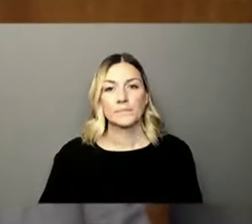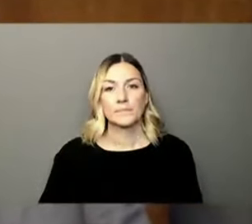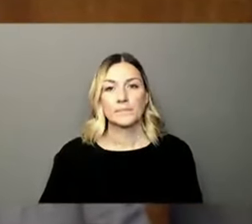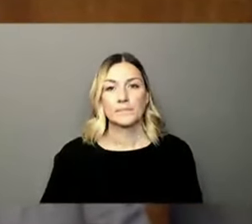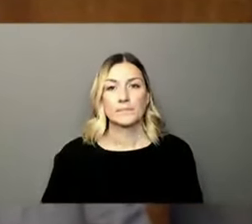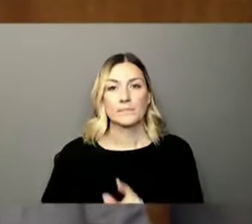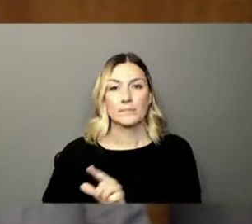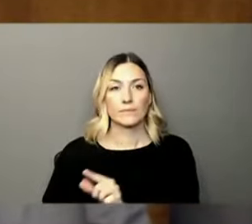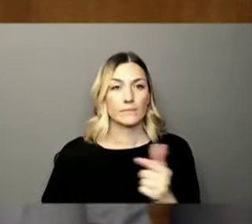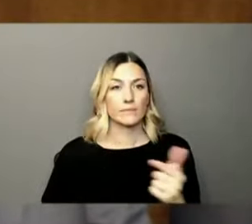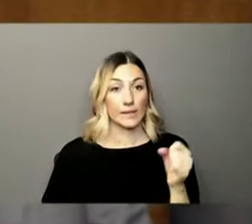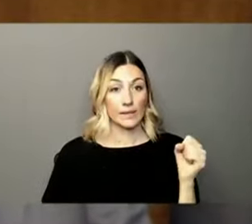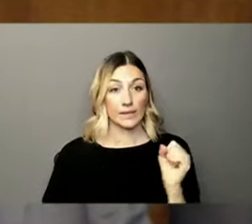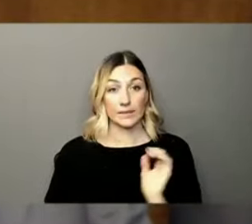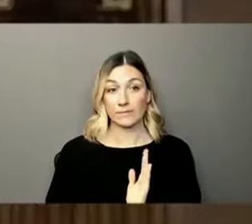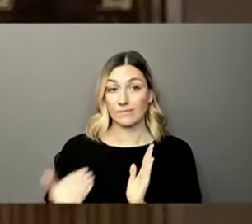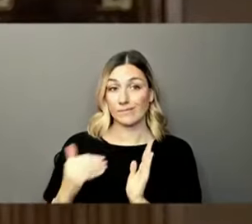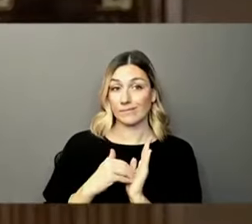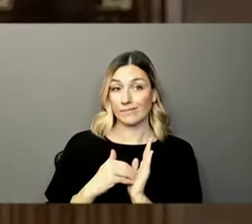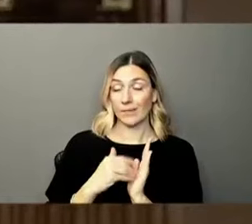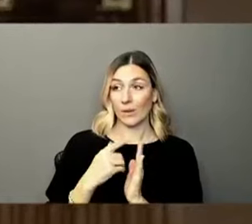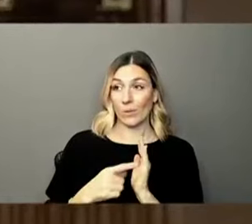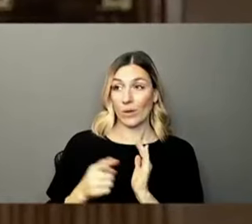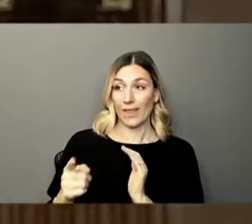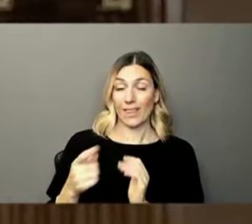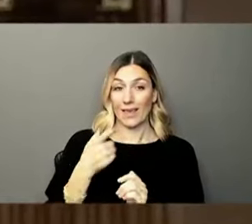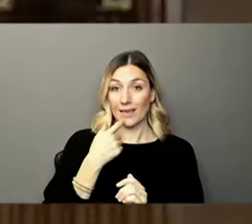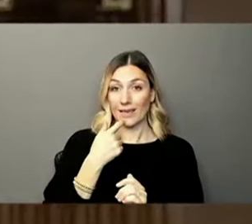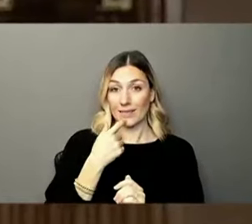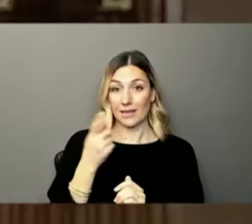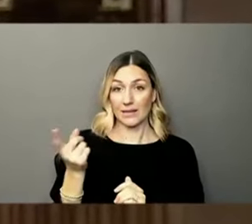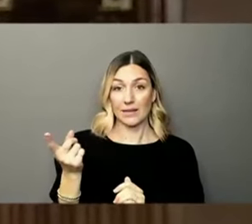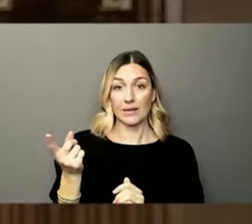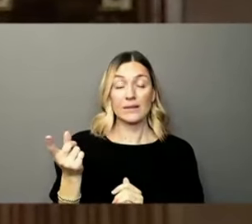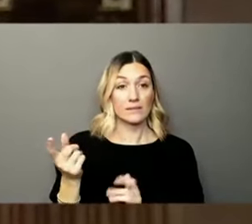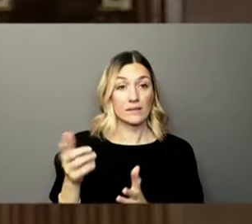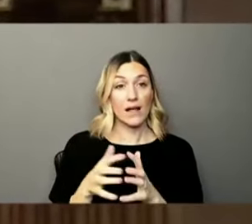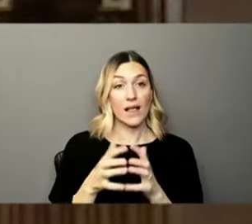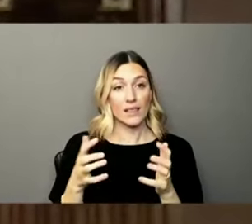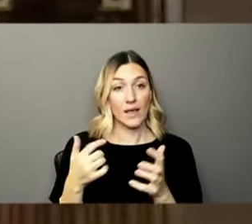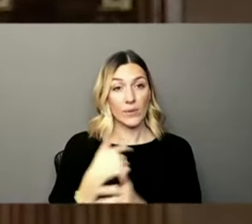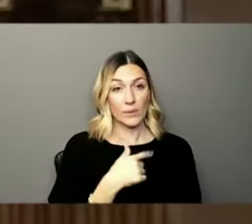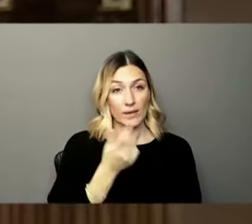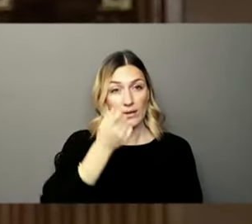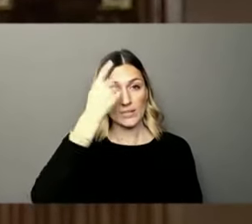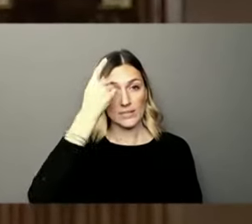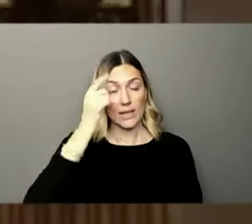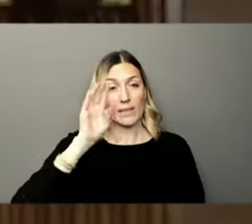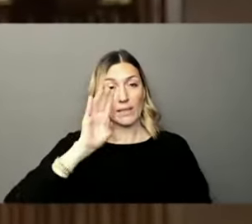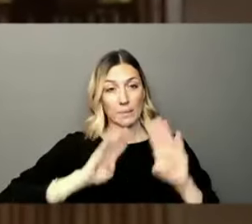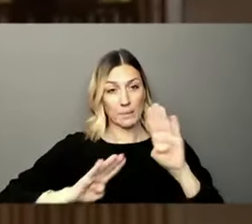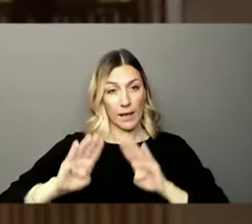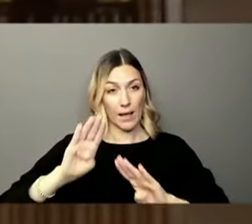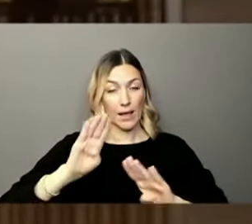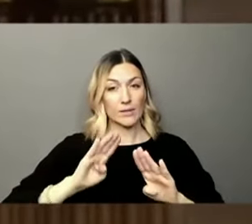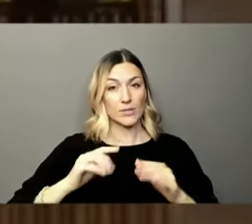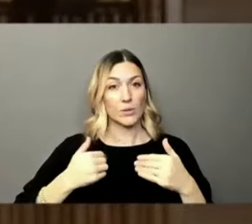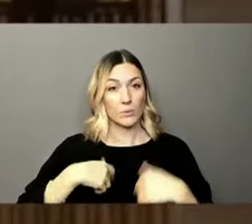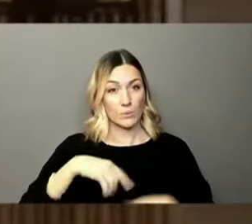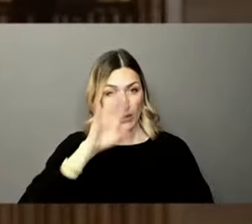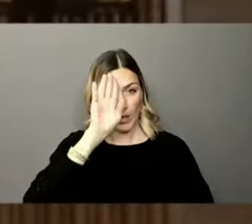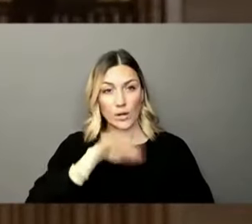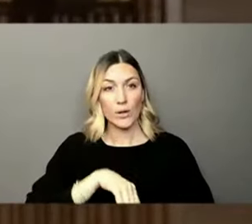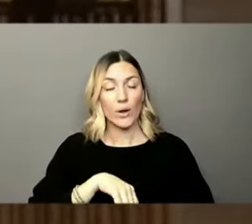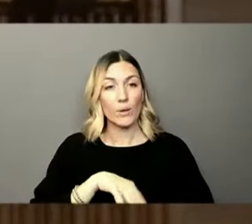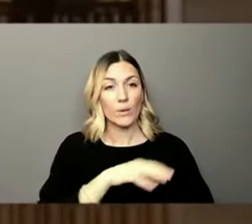just reiterate what the other witnesses have said, that there's a lot that we understand about the biology. We do know that the